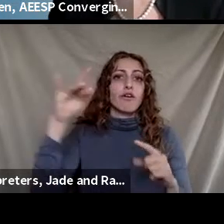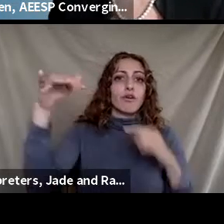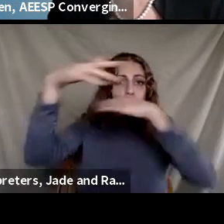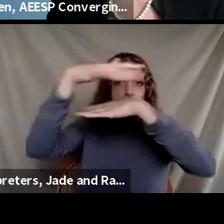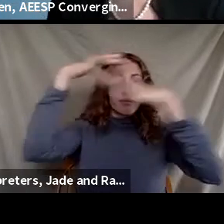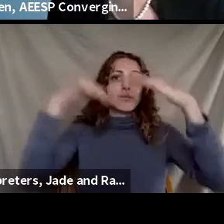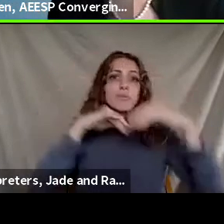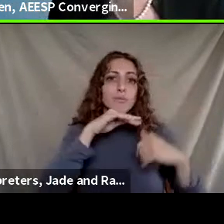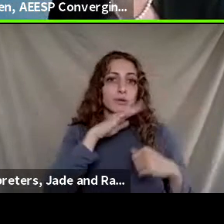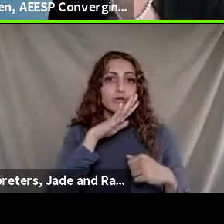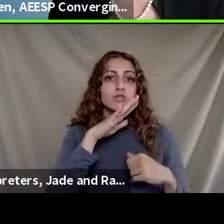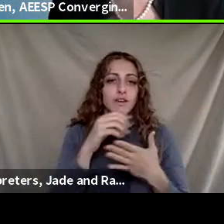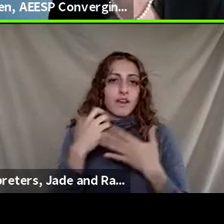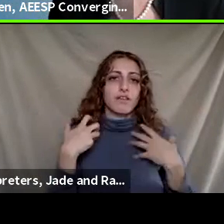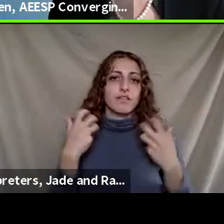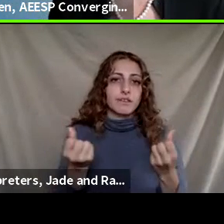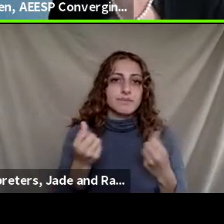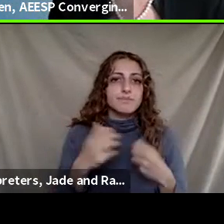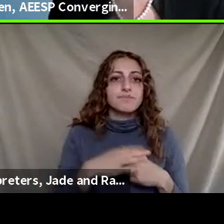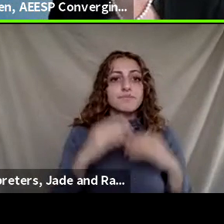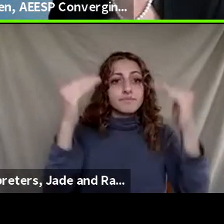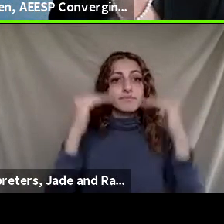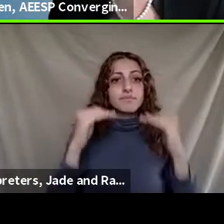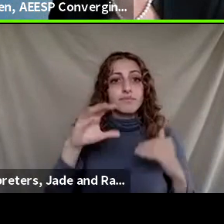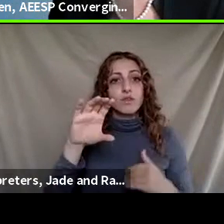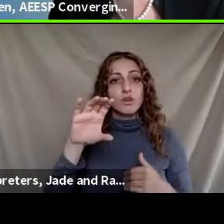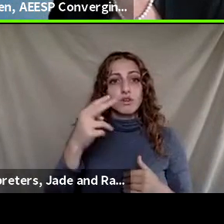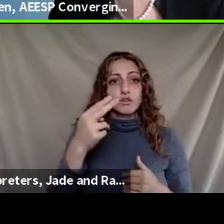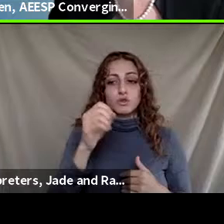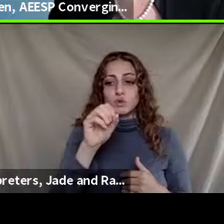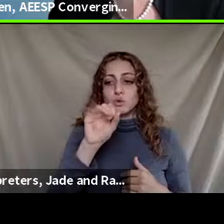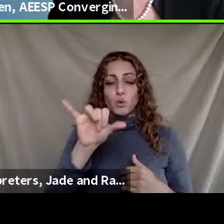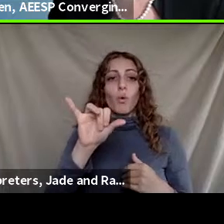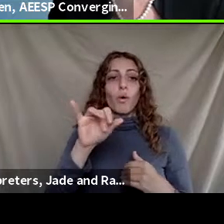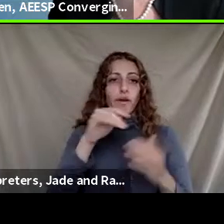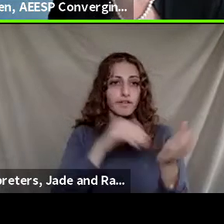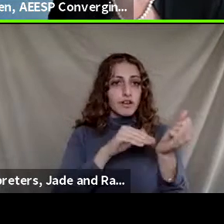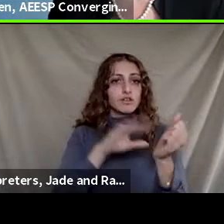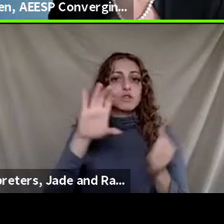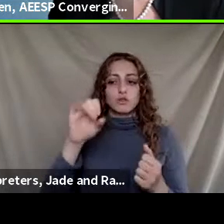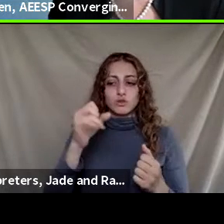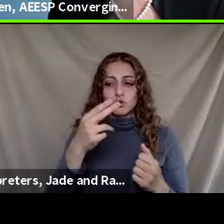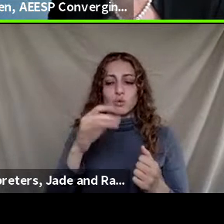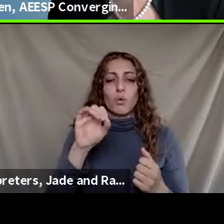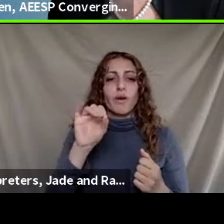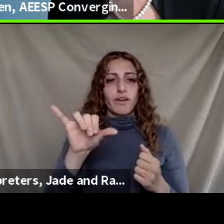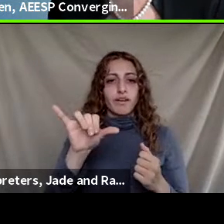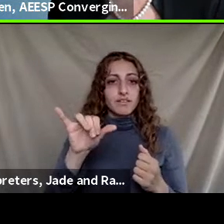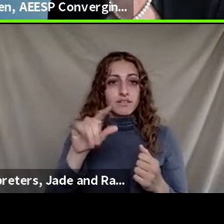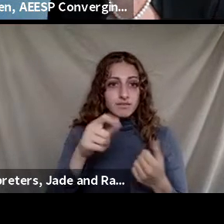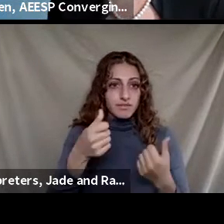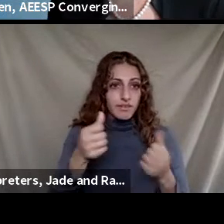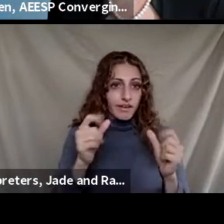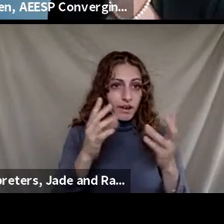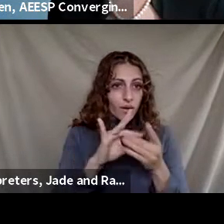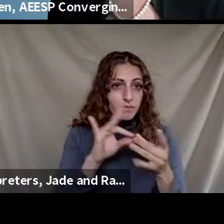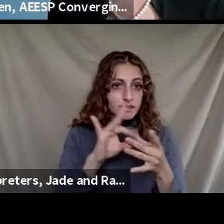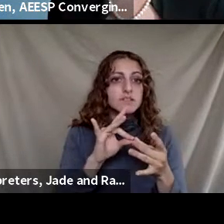Thank you. Dr. Choi, do you have any comments on equity in research and teaching?